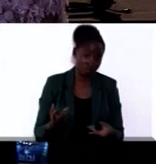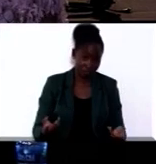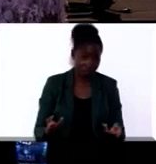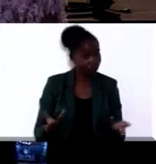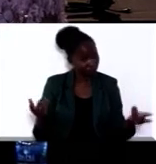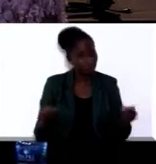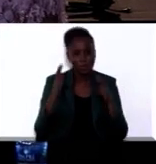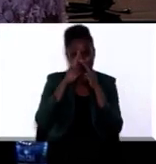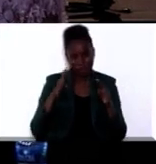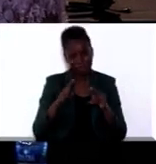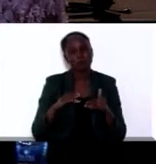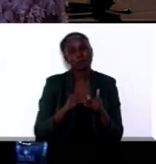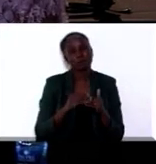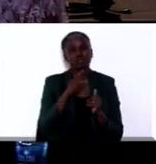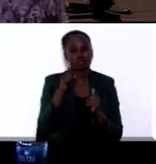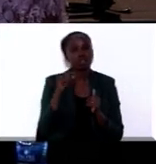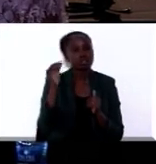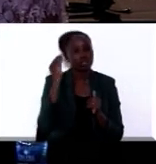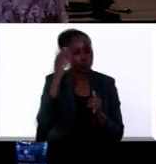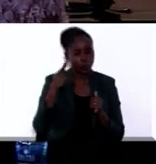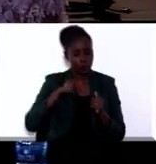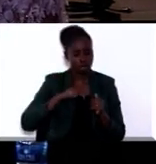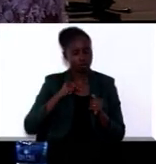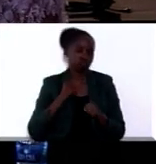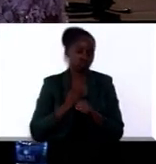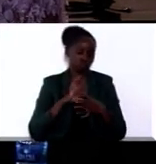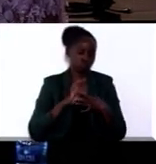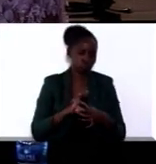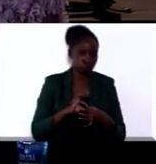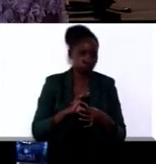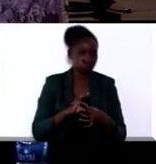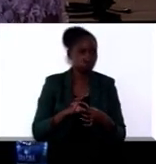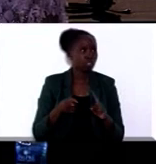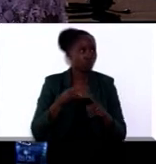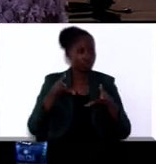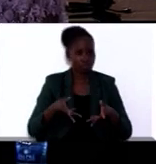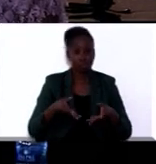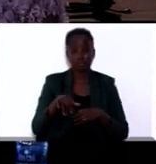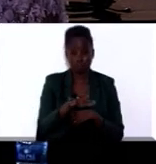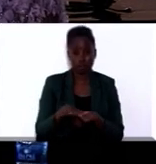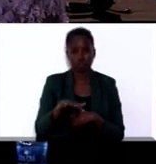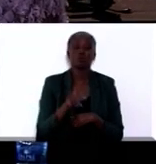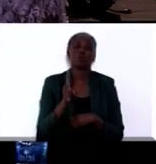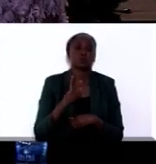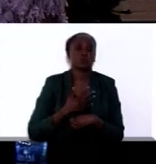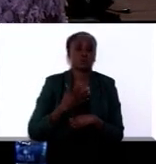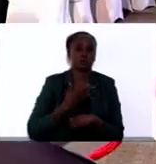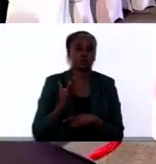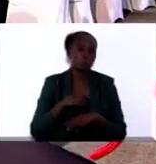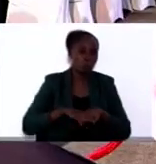members, as we make a commitment to this area, we also want to do much